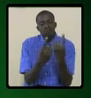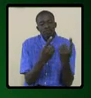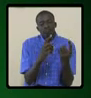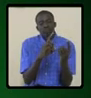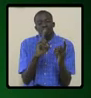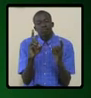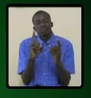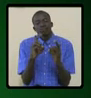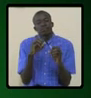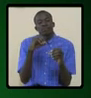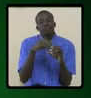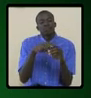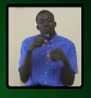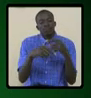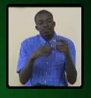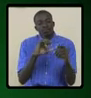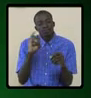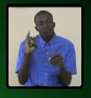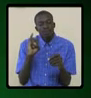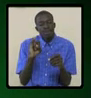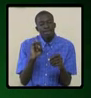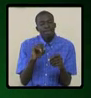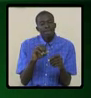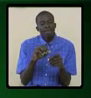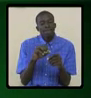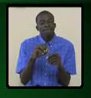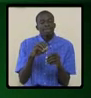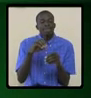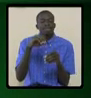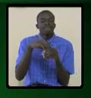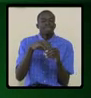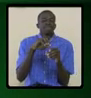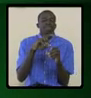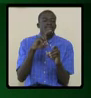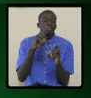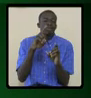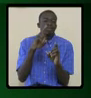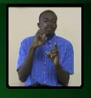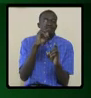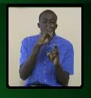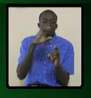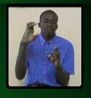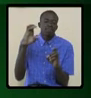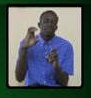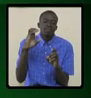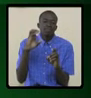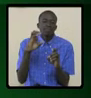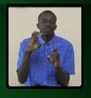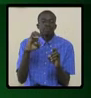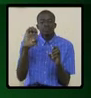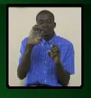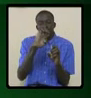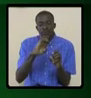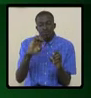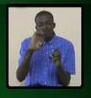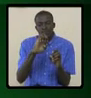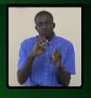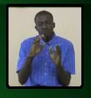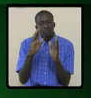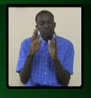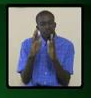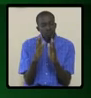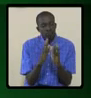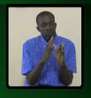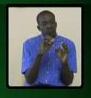the conventional current. In a direct current or DC, the electrons flow in